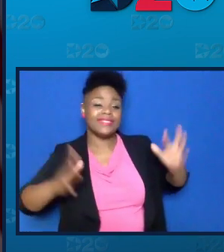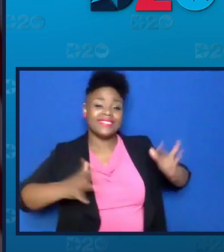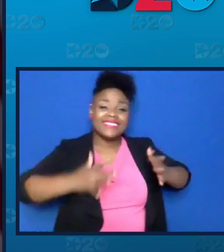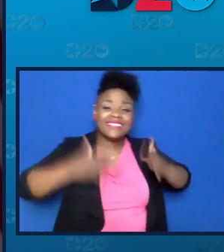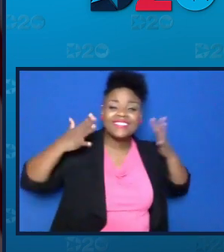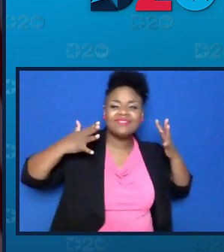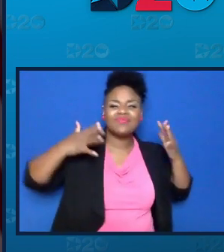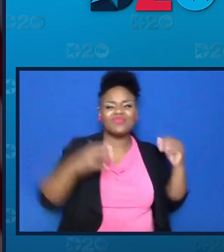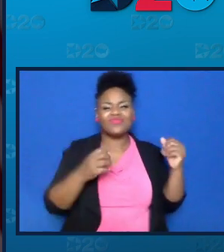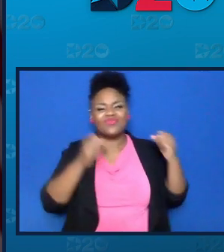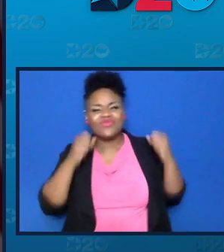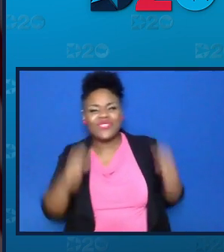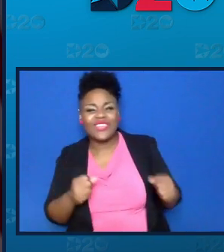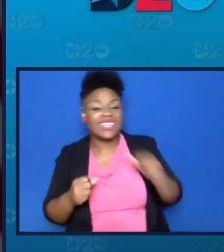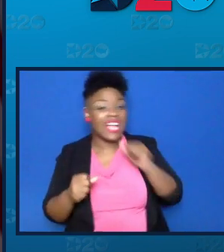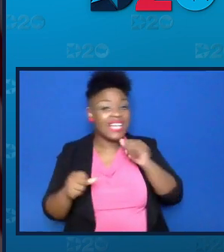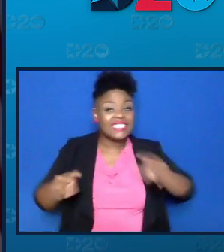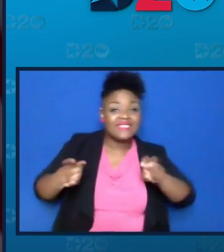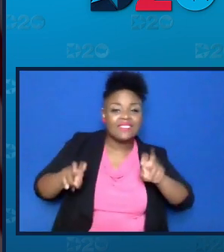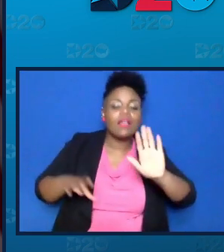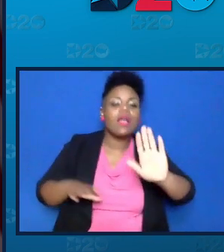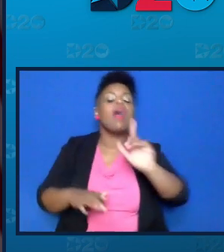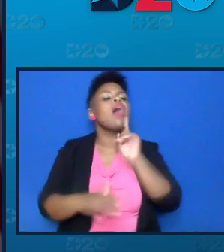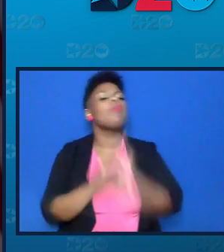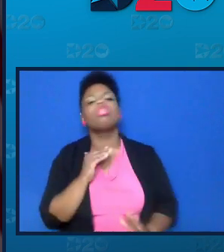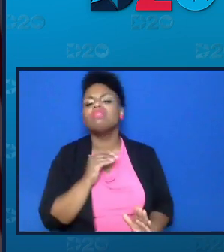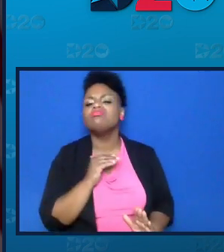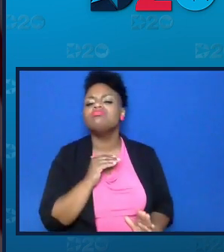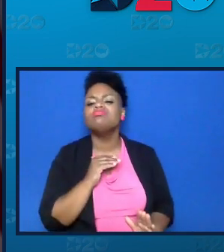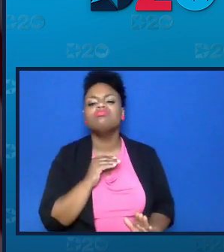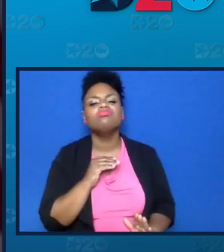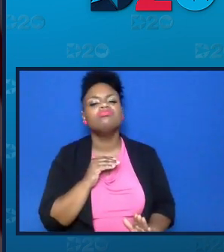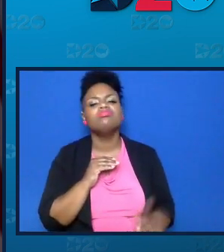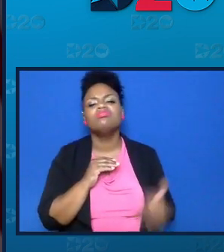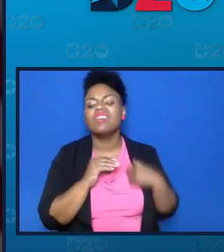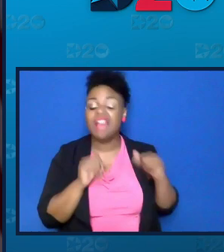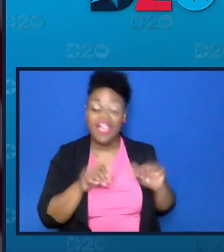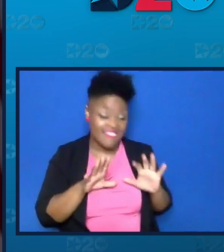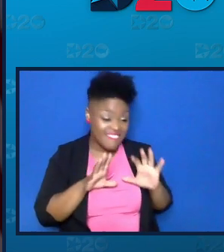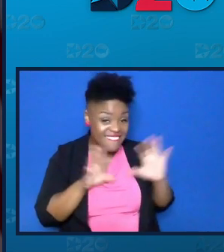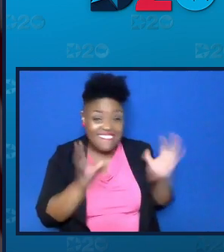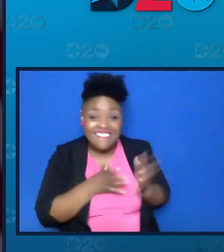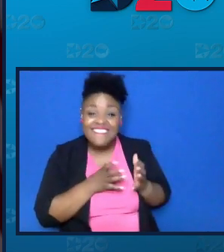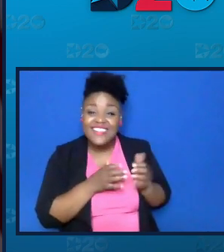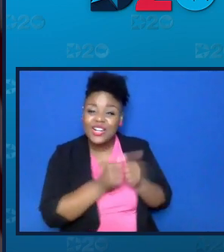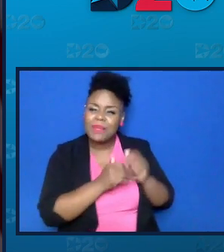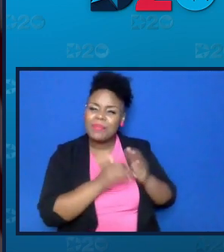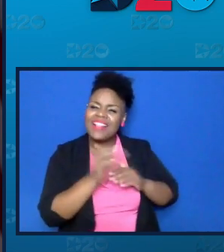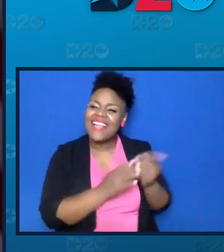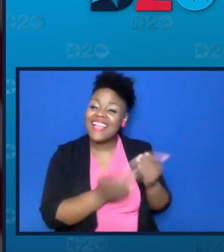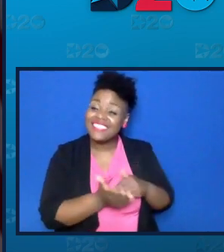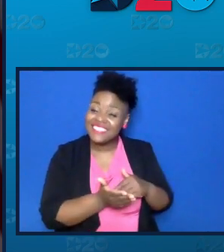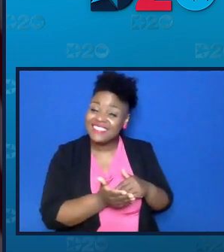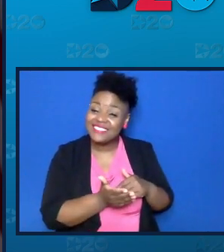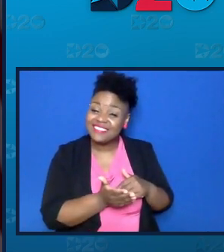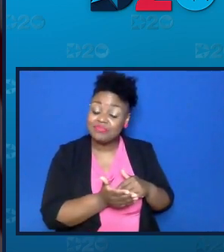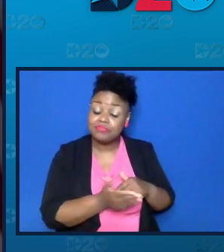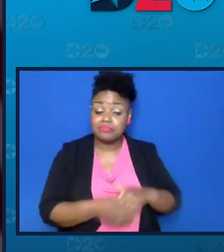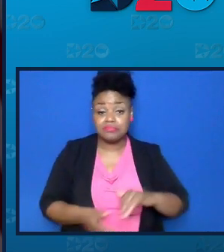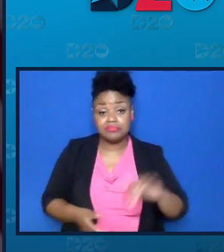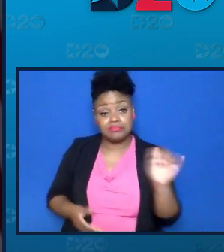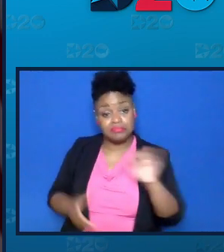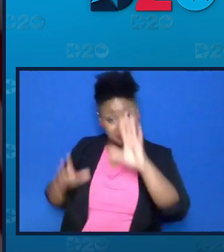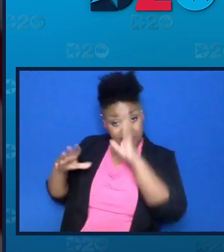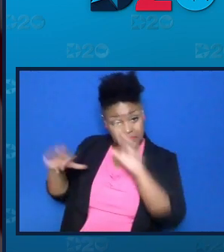and humble. It's an America we can rebuild together. As president, the first step I will take will be to